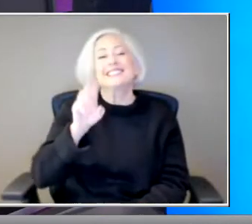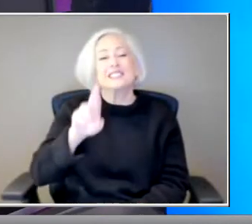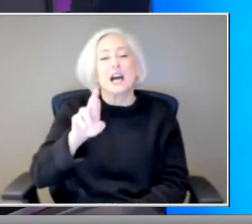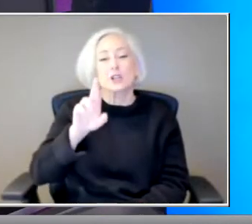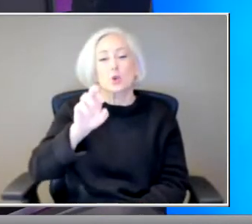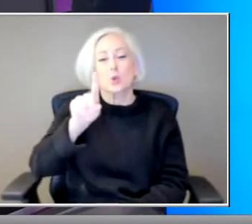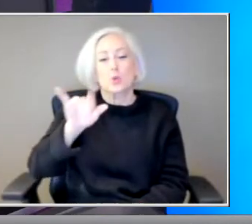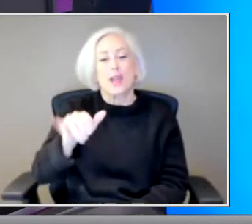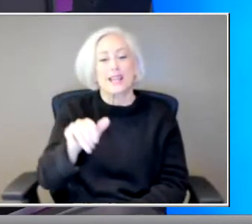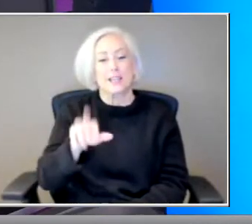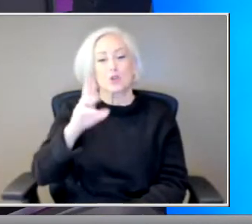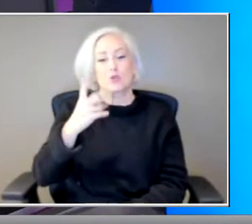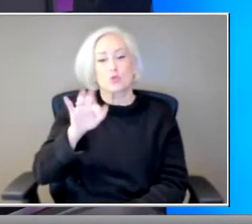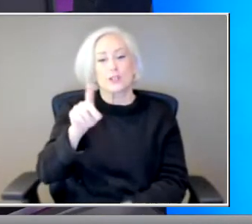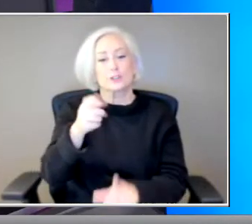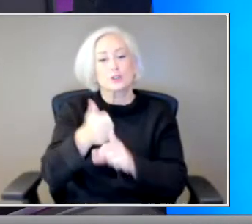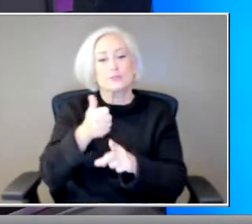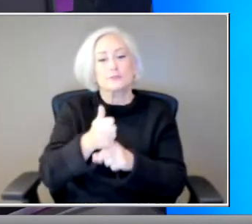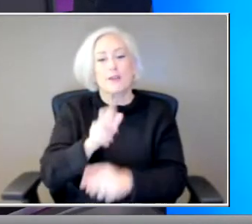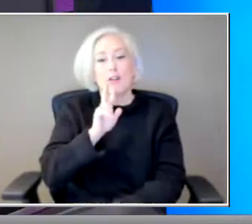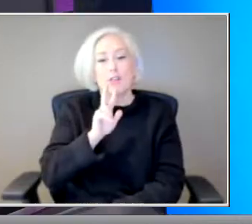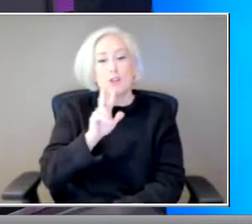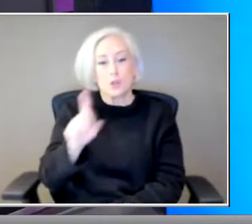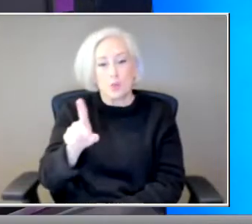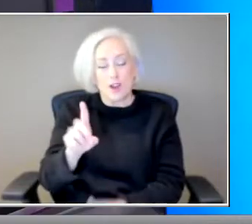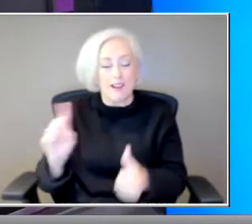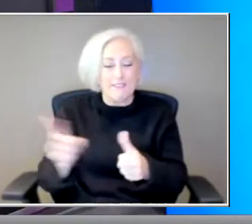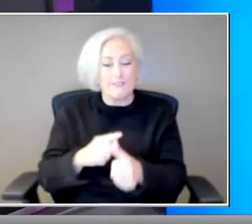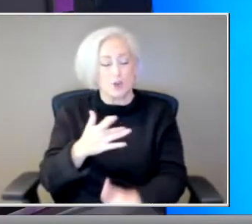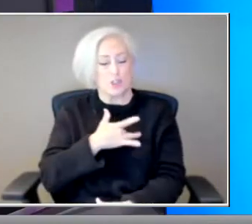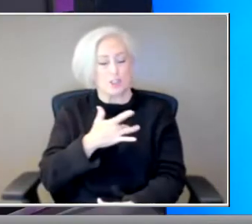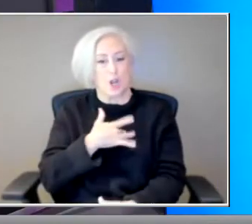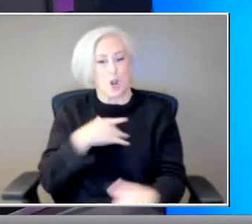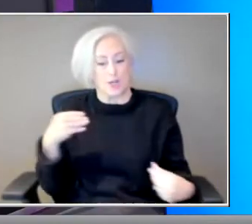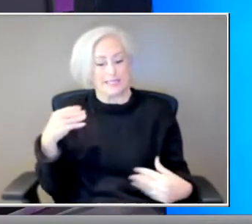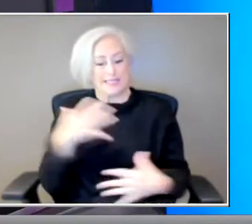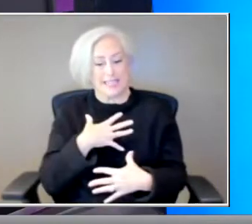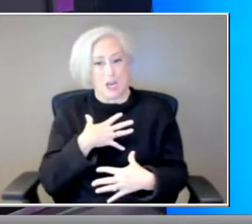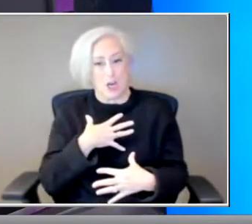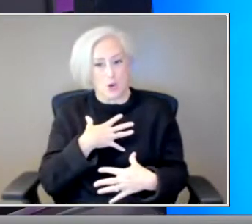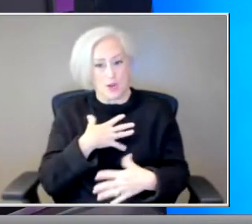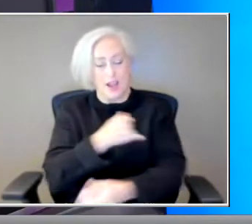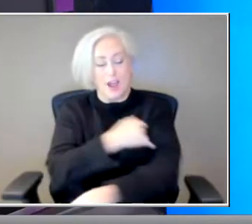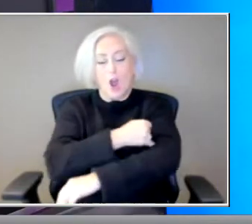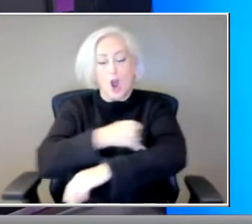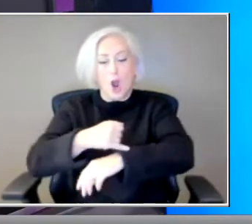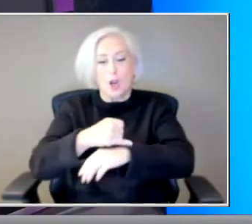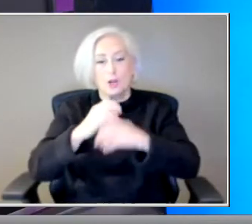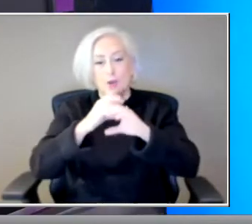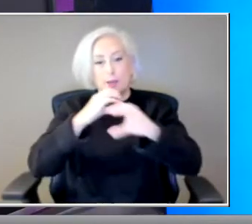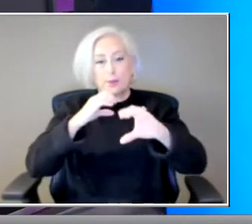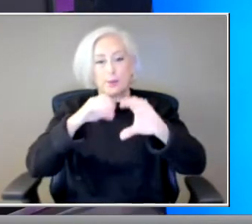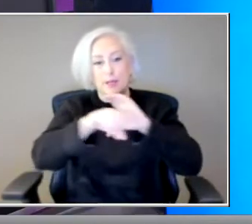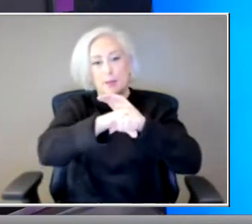old when he had his first heart scare. His artery was blocked 95%. How does that happen so